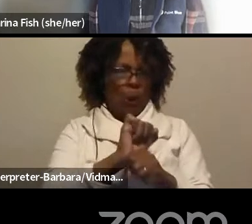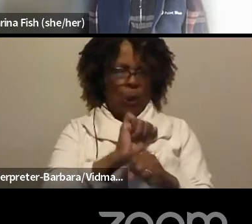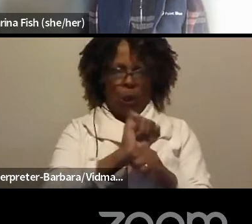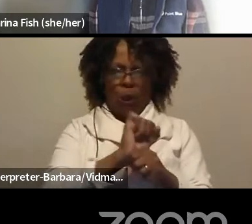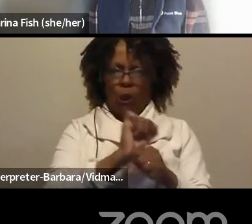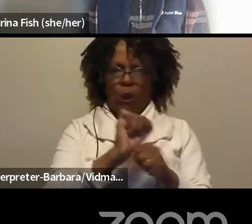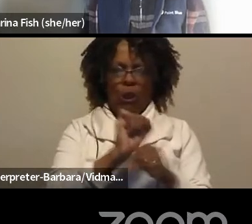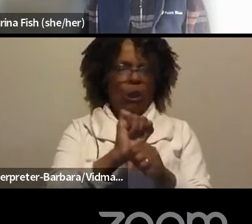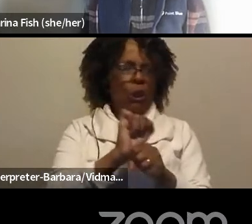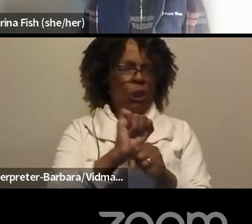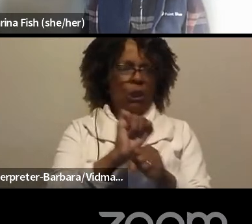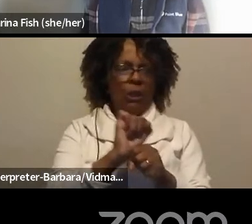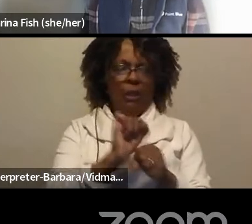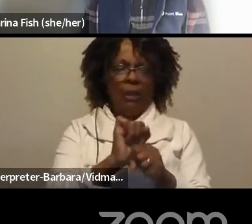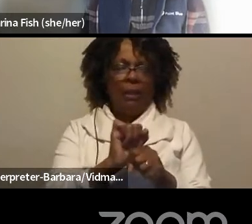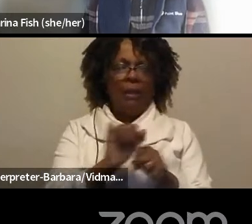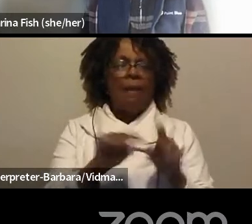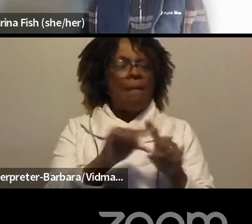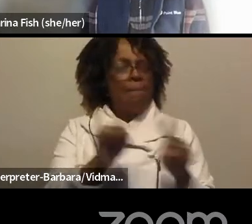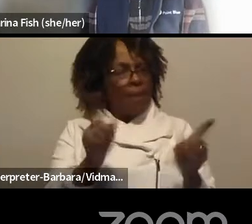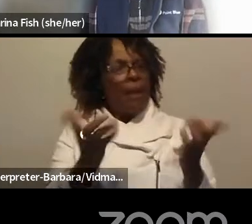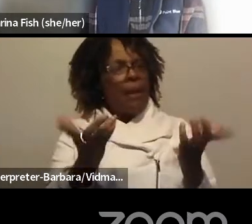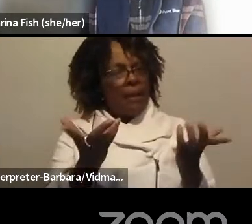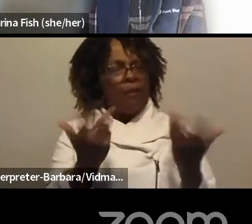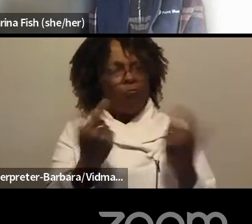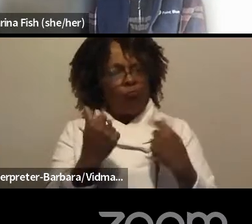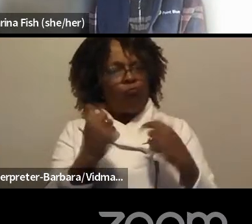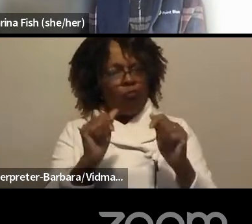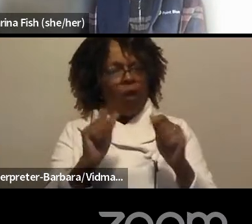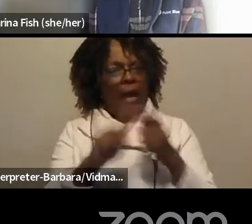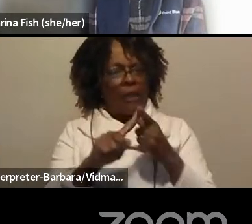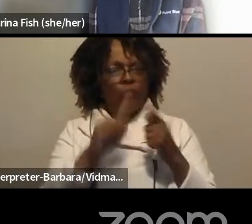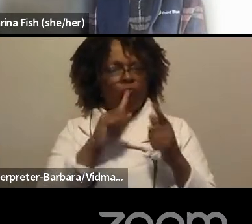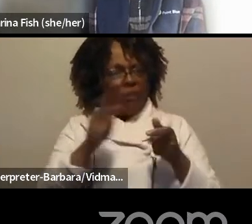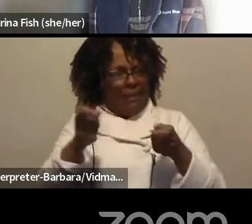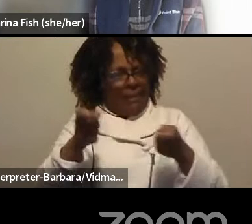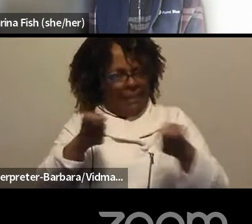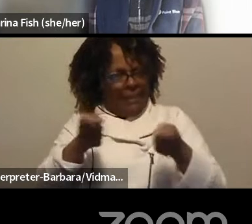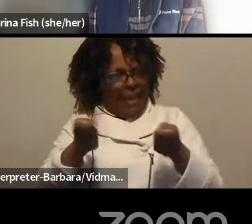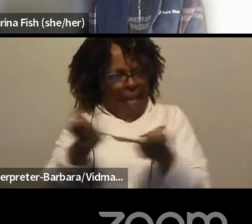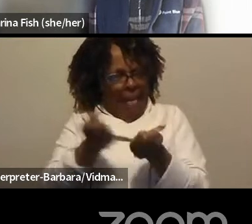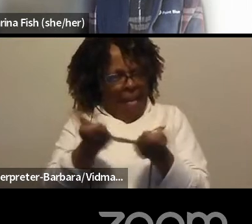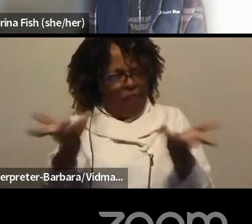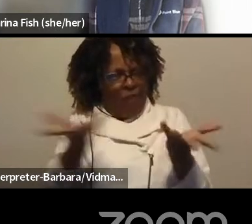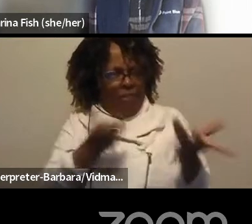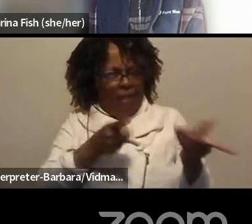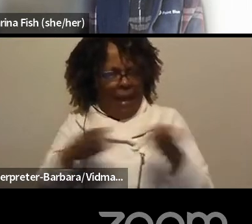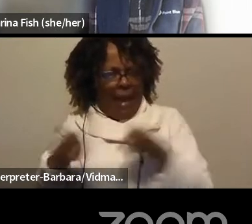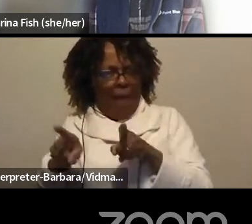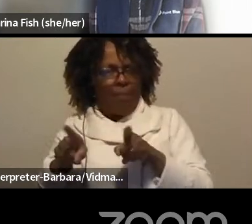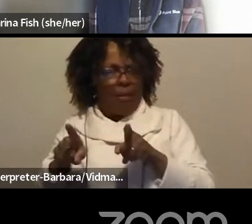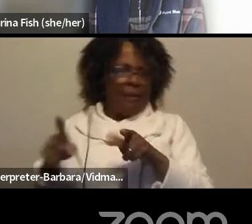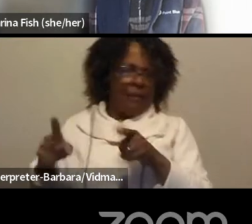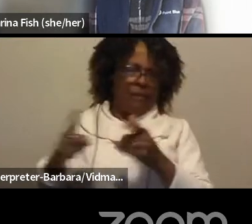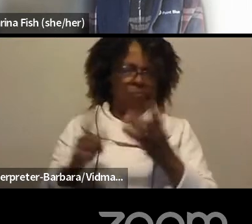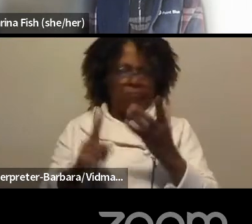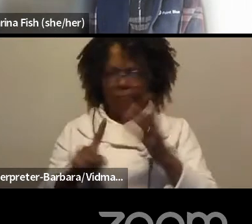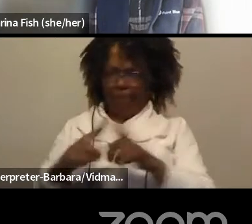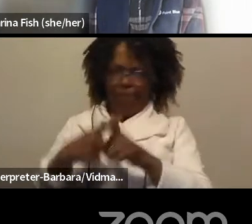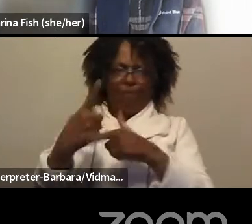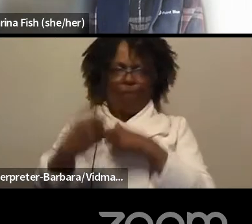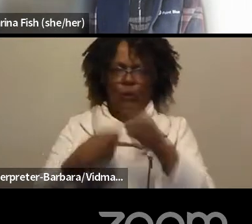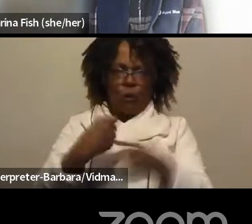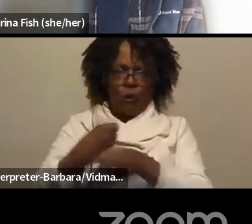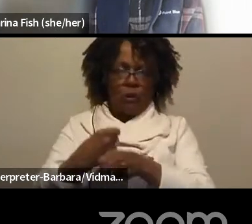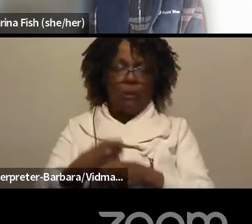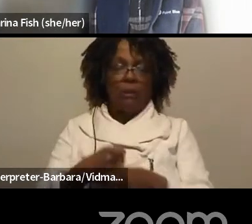to, just try to be great along with trying to deal with all the stuff that was happening my first year. But over time, I could start to realize like I need to get back to what I